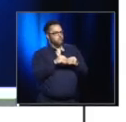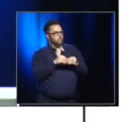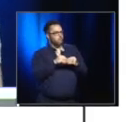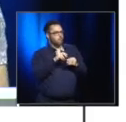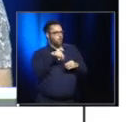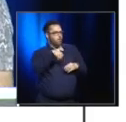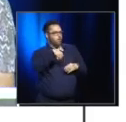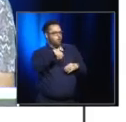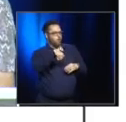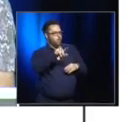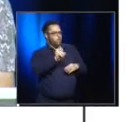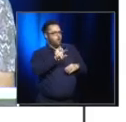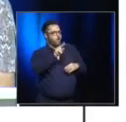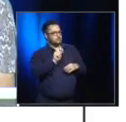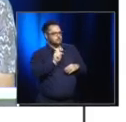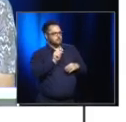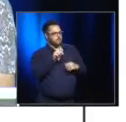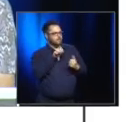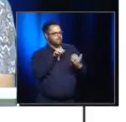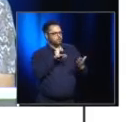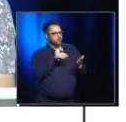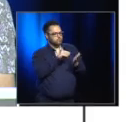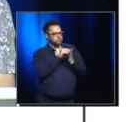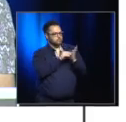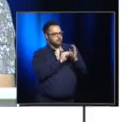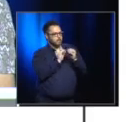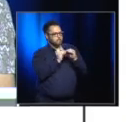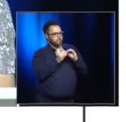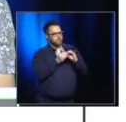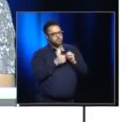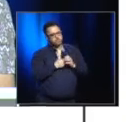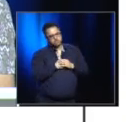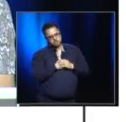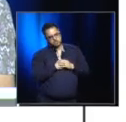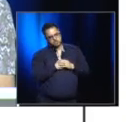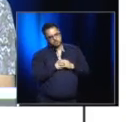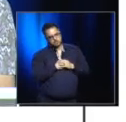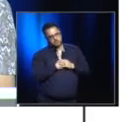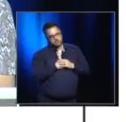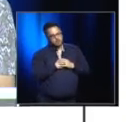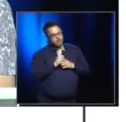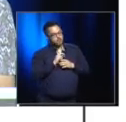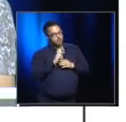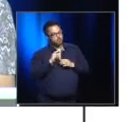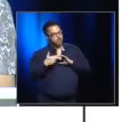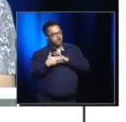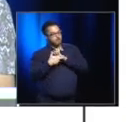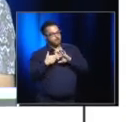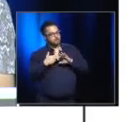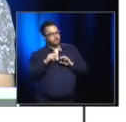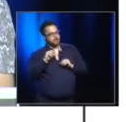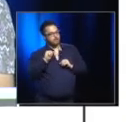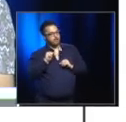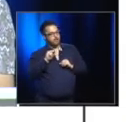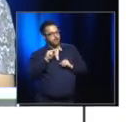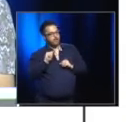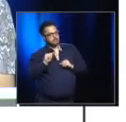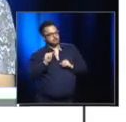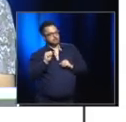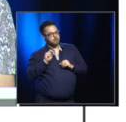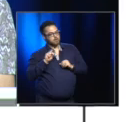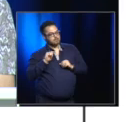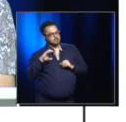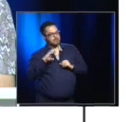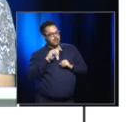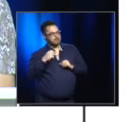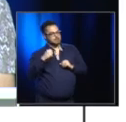way. I think the important things to look at there are the rows labelled Antarctic and subantarctic. You can see that in